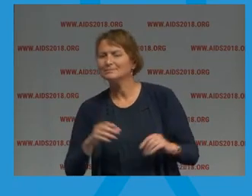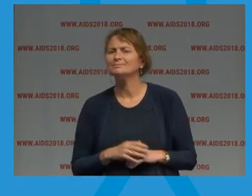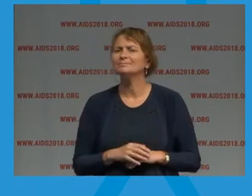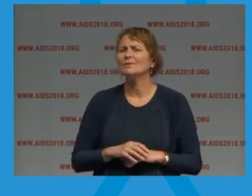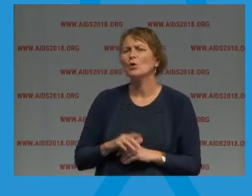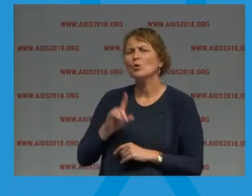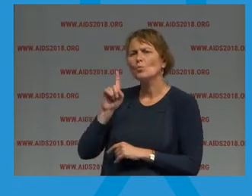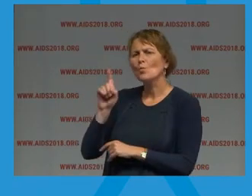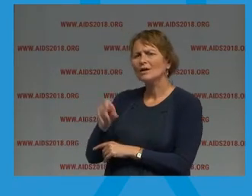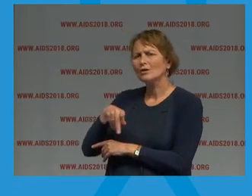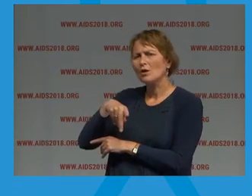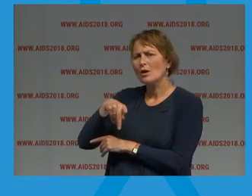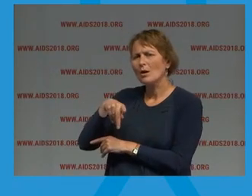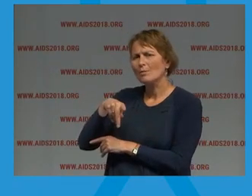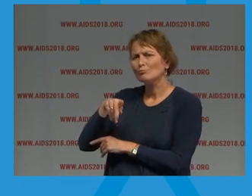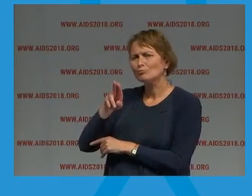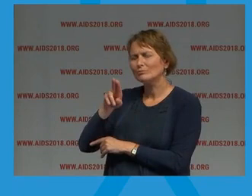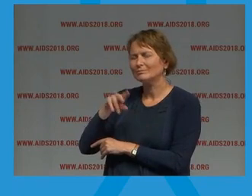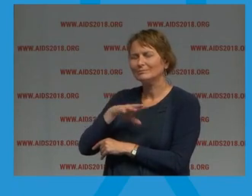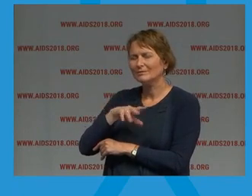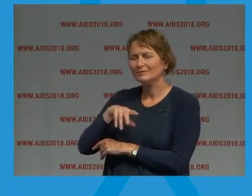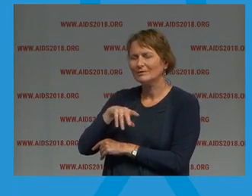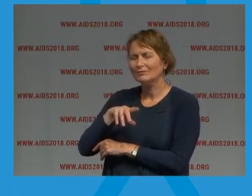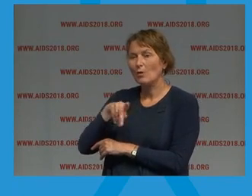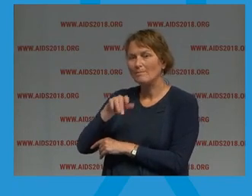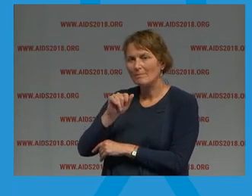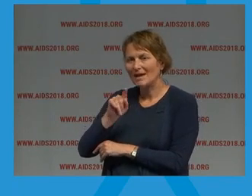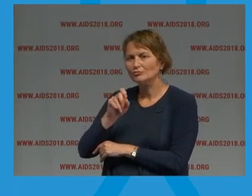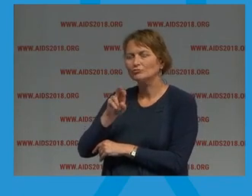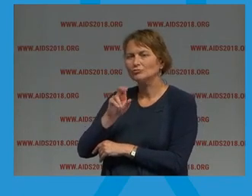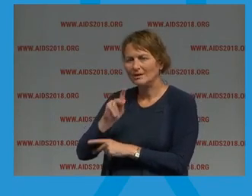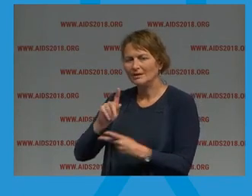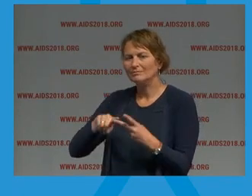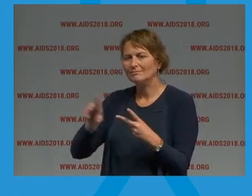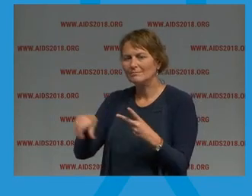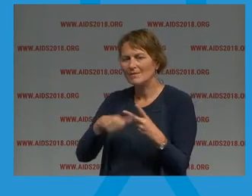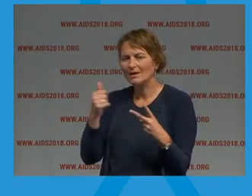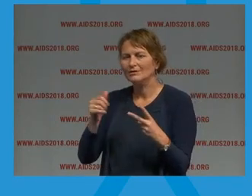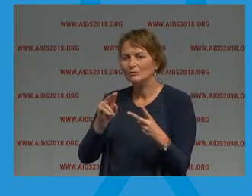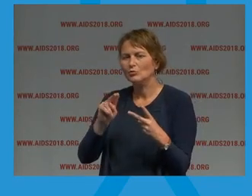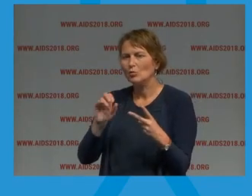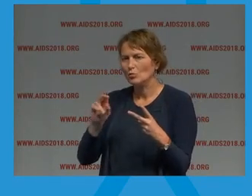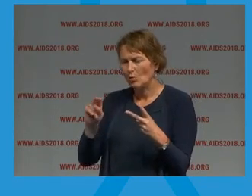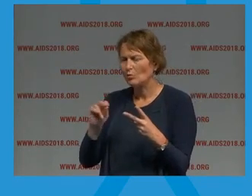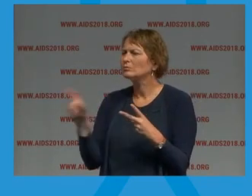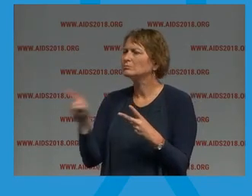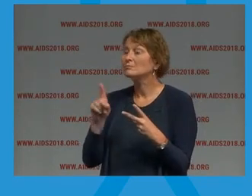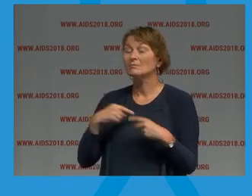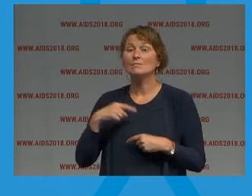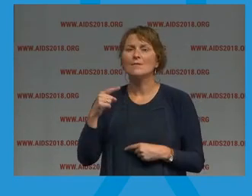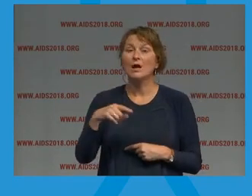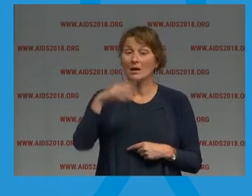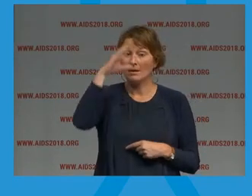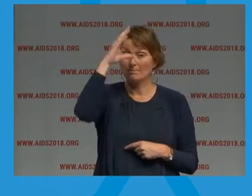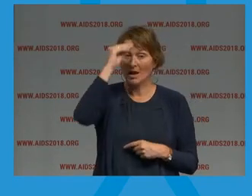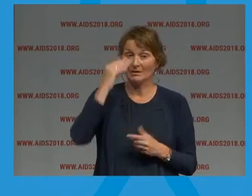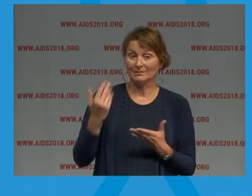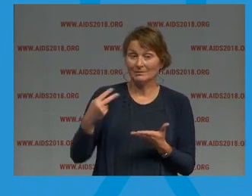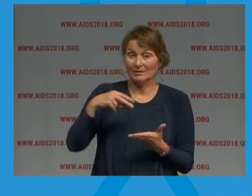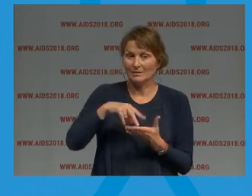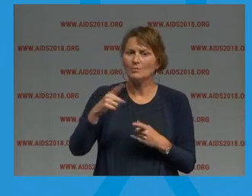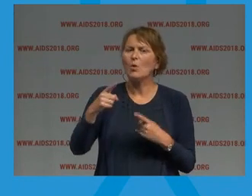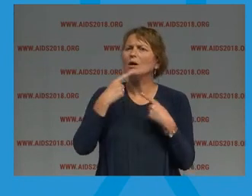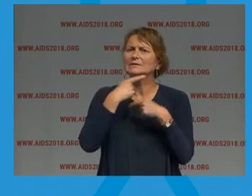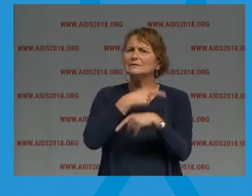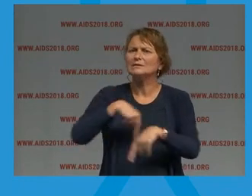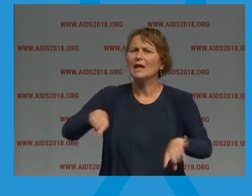Women in South Africa are facing a huge backlash for standing up for what we say we honor tonight. What